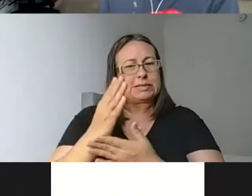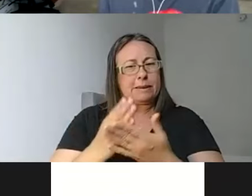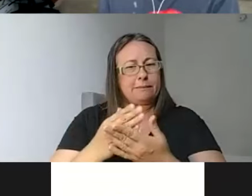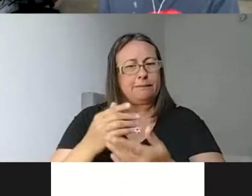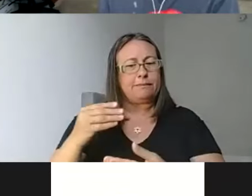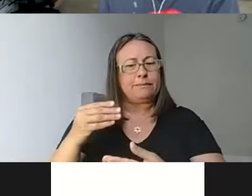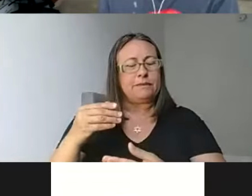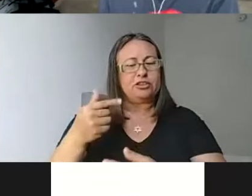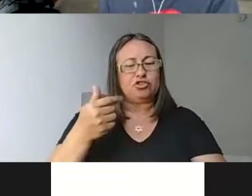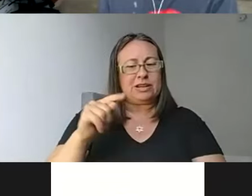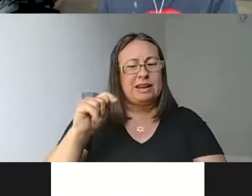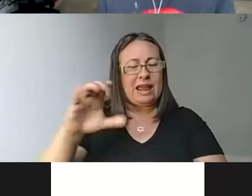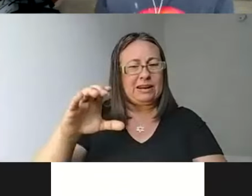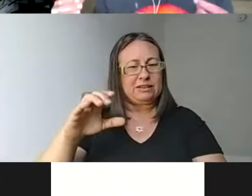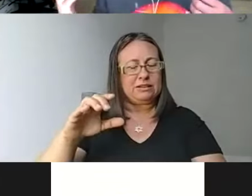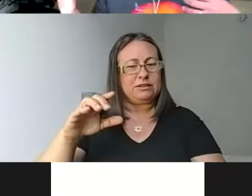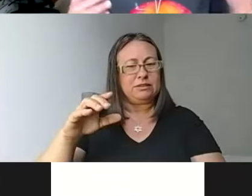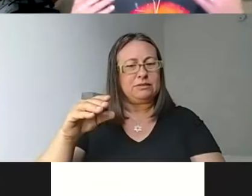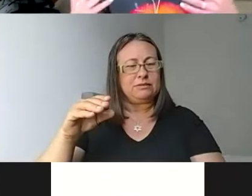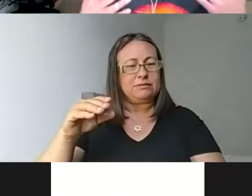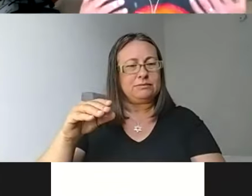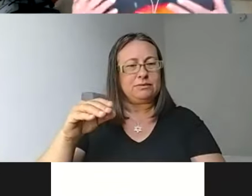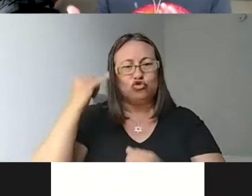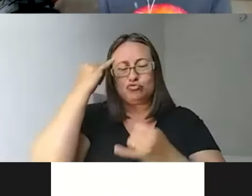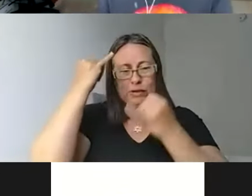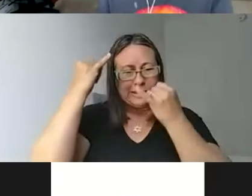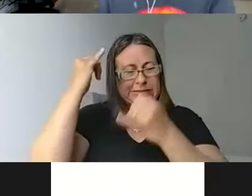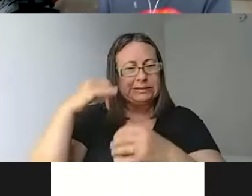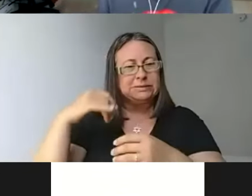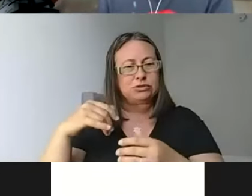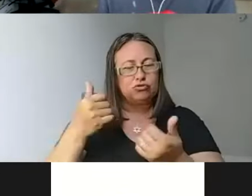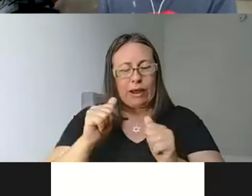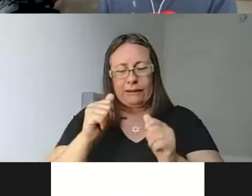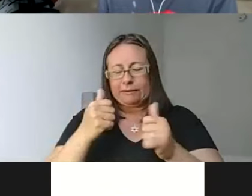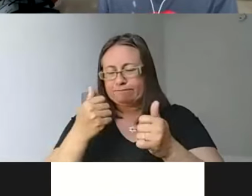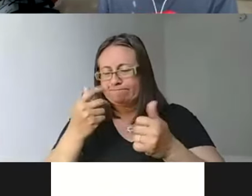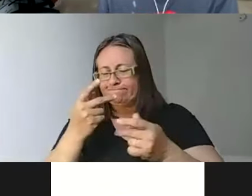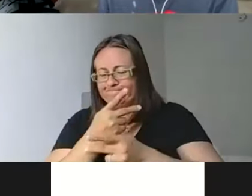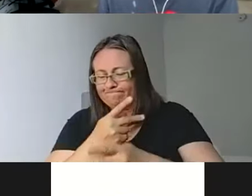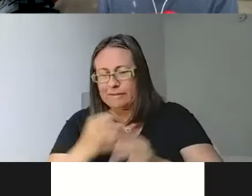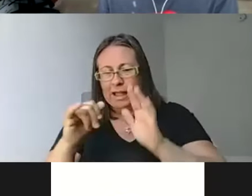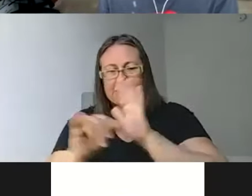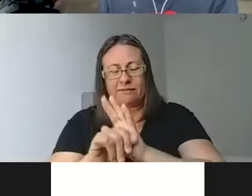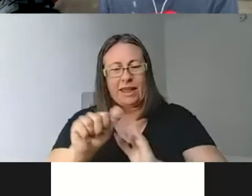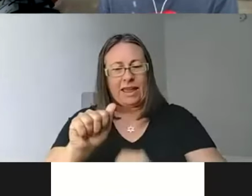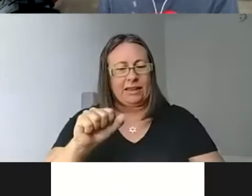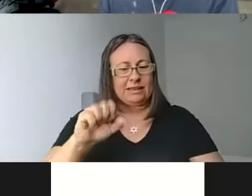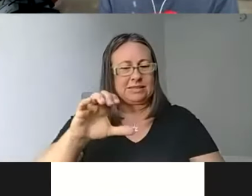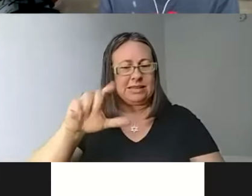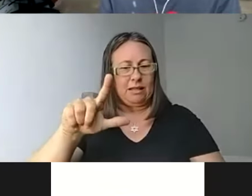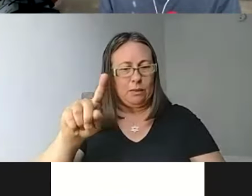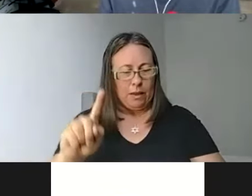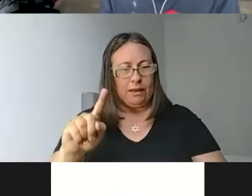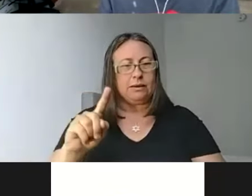approaches that we have in the lab to really dissect the role of ASCO1 in this process. So the model that we're working with right now is